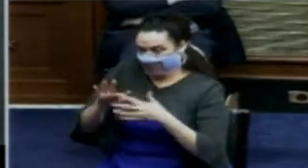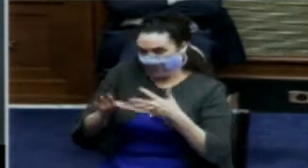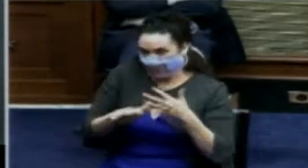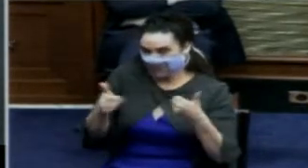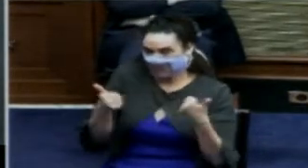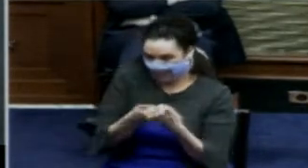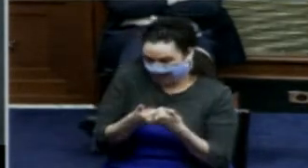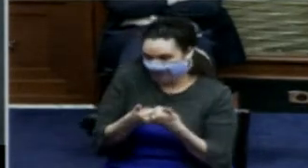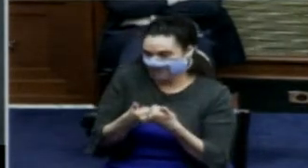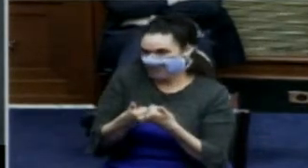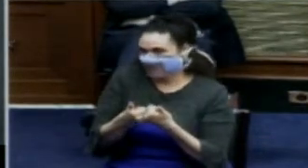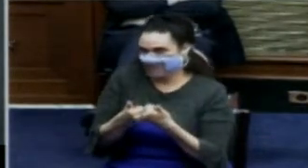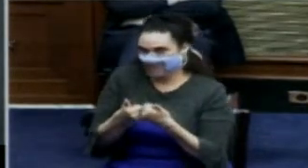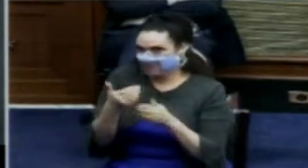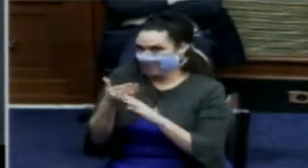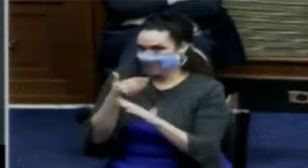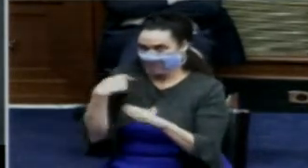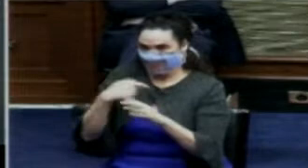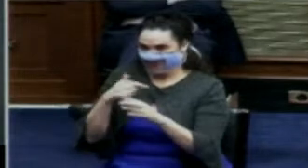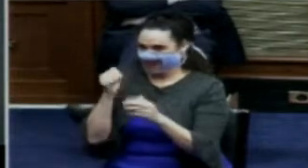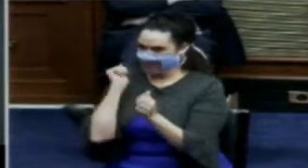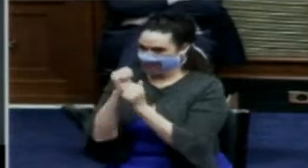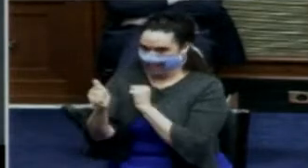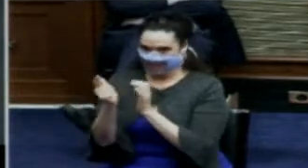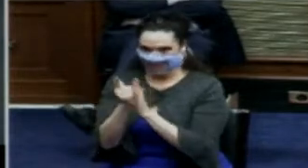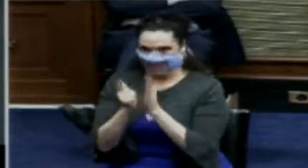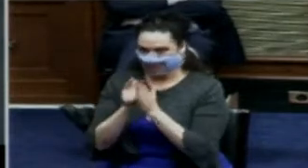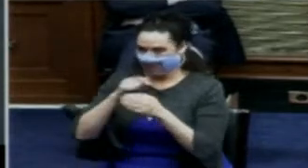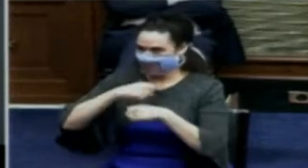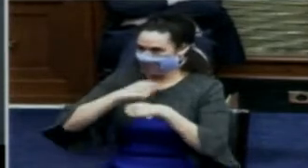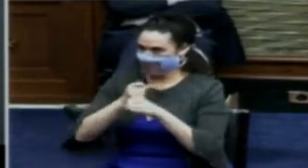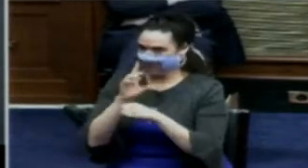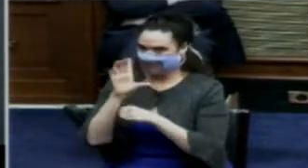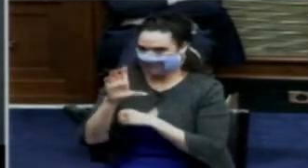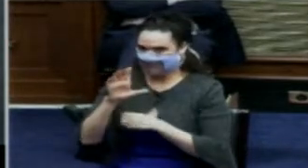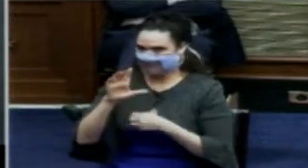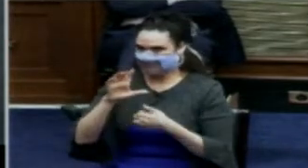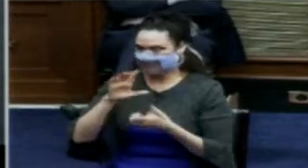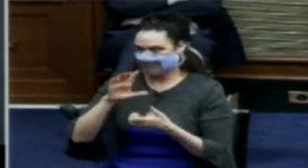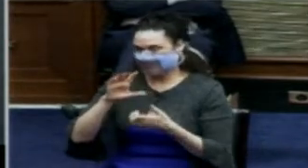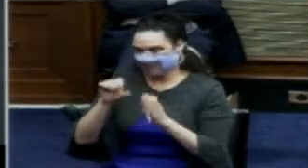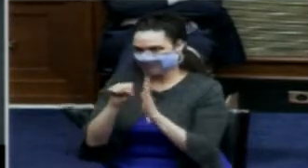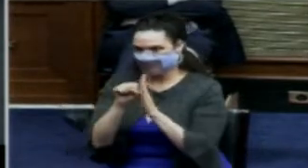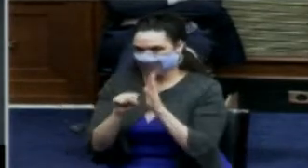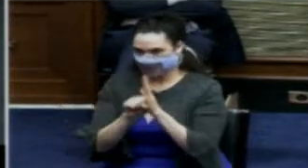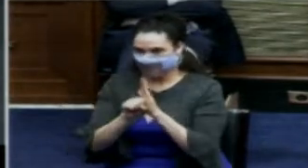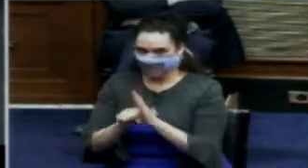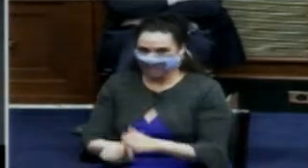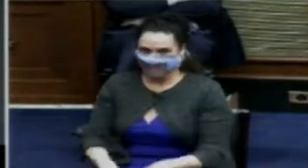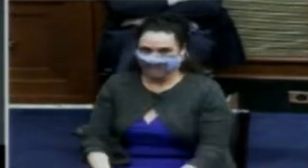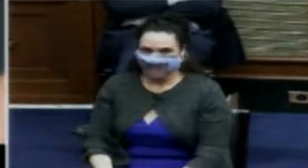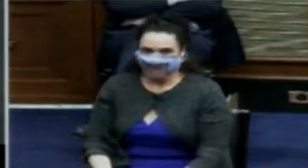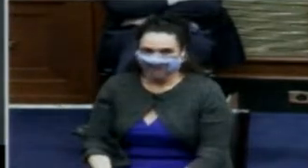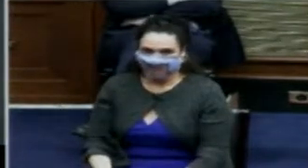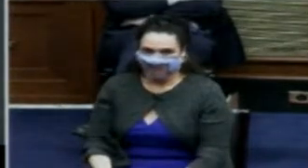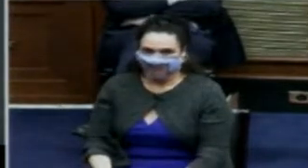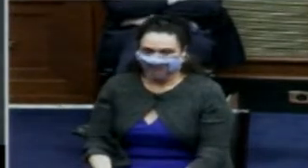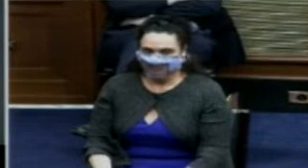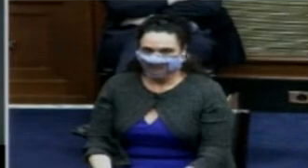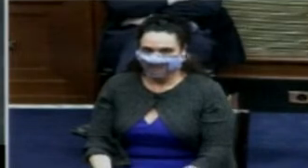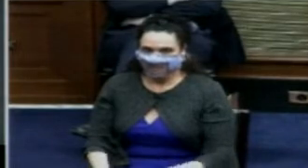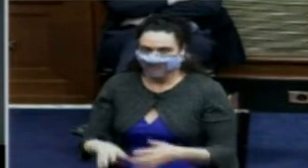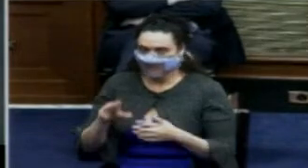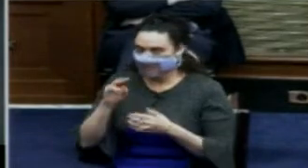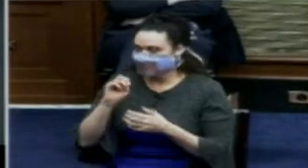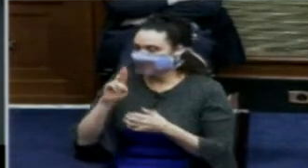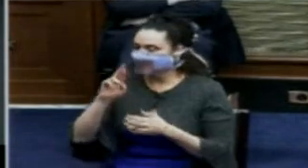with any intent to make DC a state. So, Mr. Smith, I ask you, please, in my